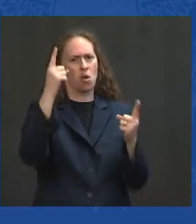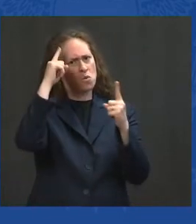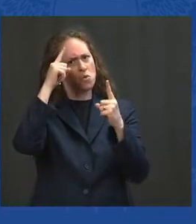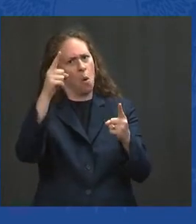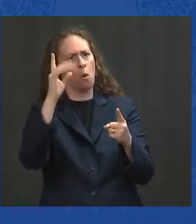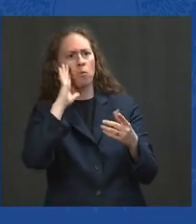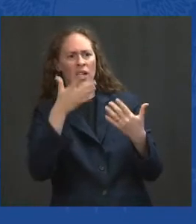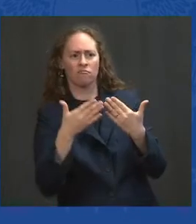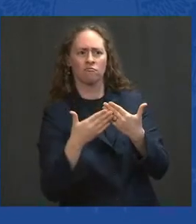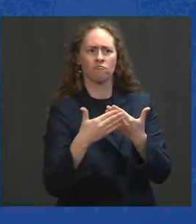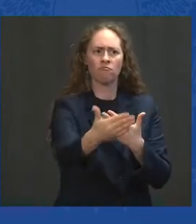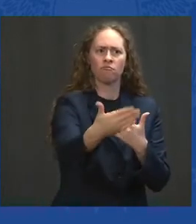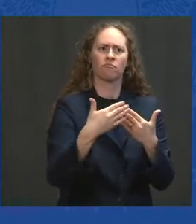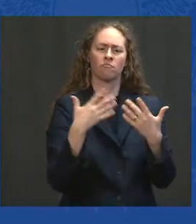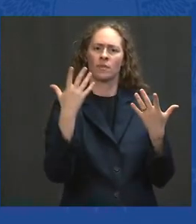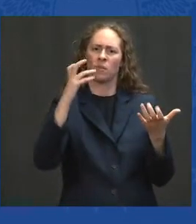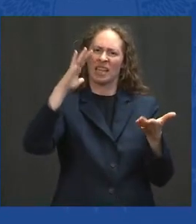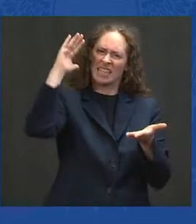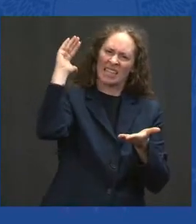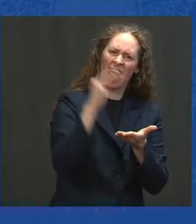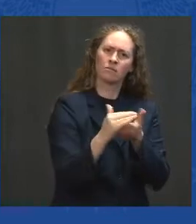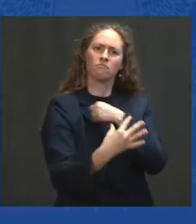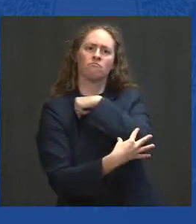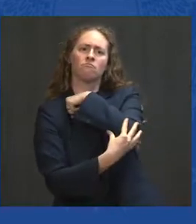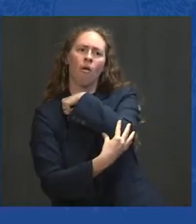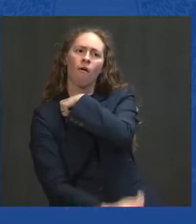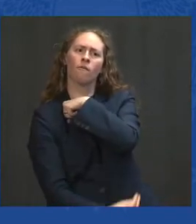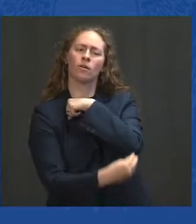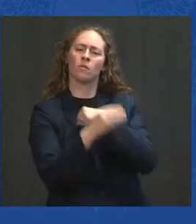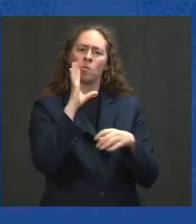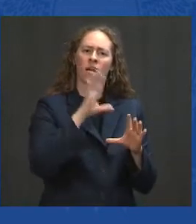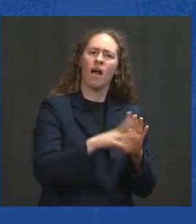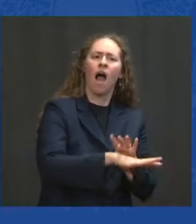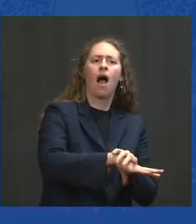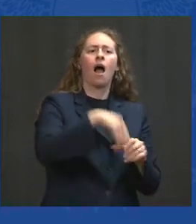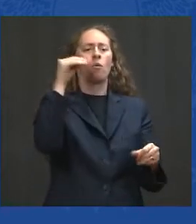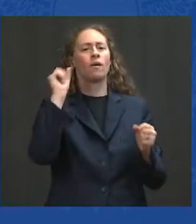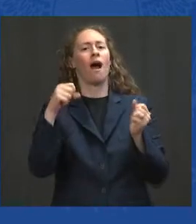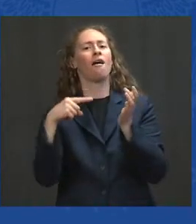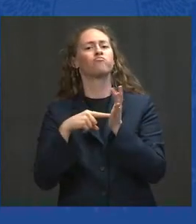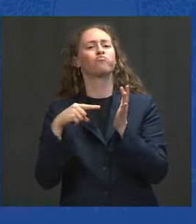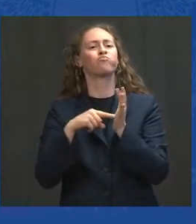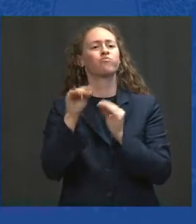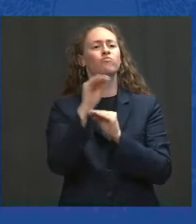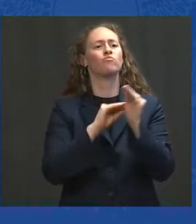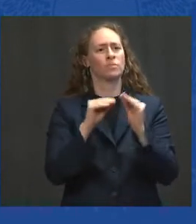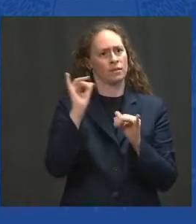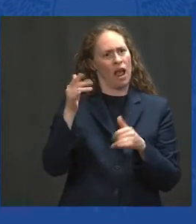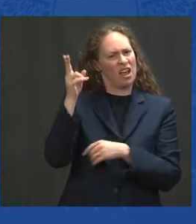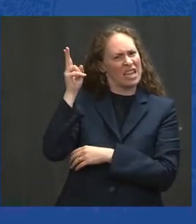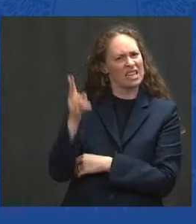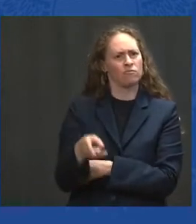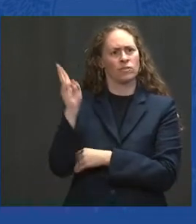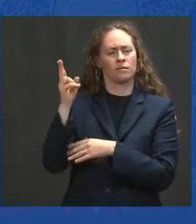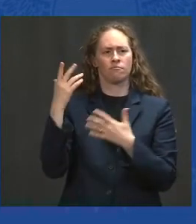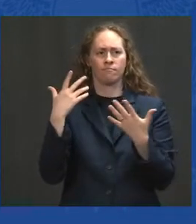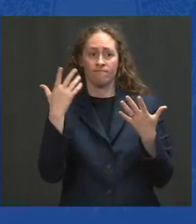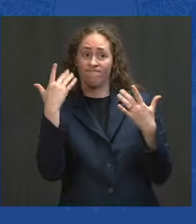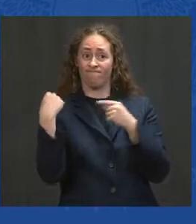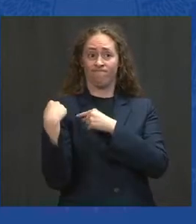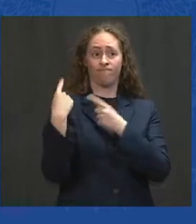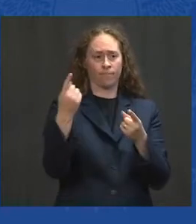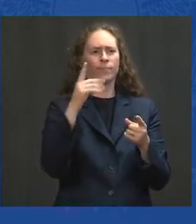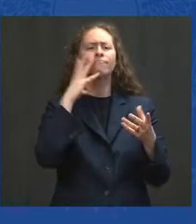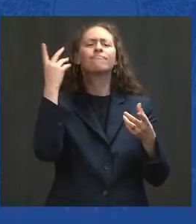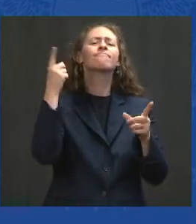history of the United States of America, as we begin now. Historic reductions in child poverty among white, black, and Latinos